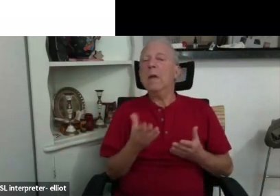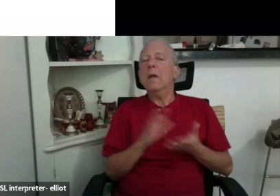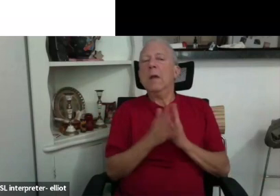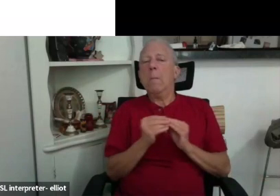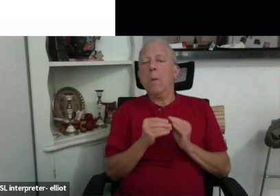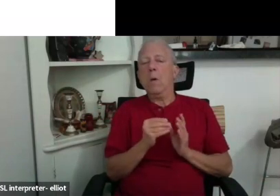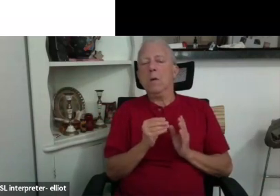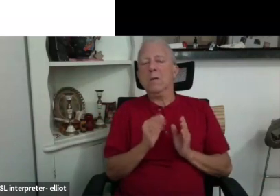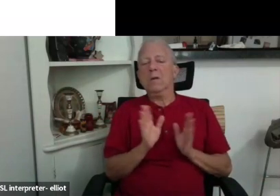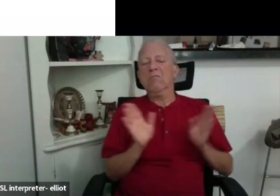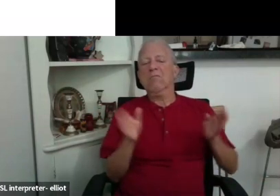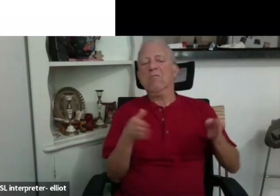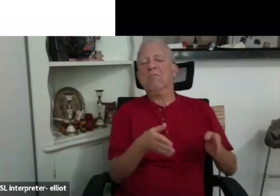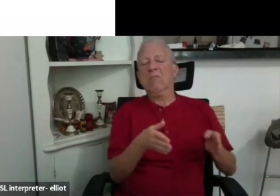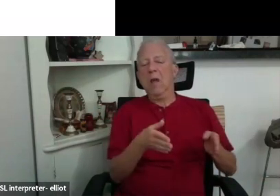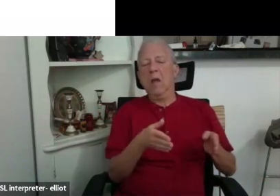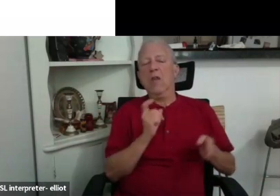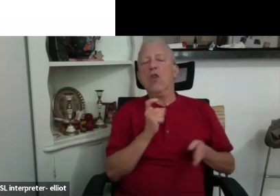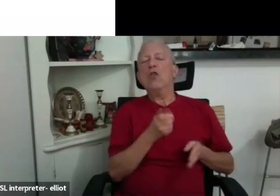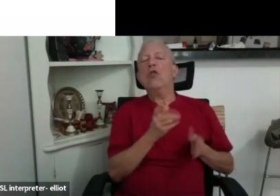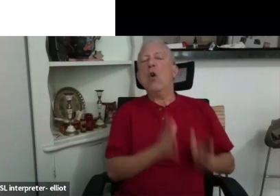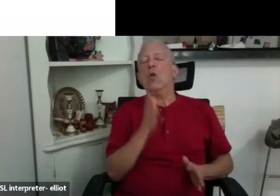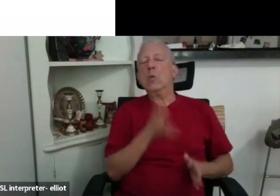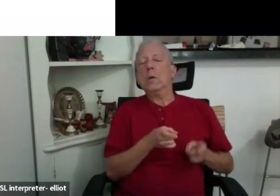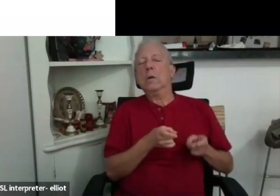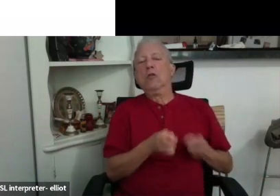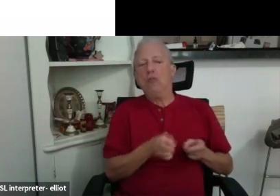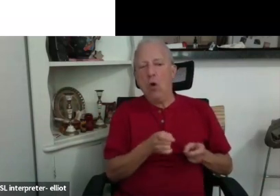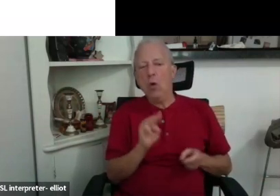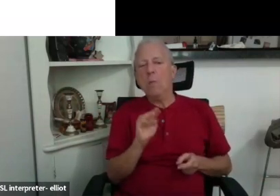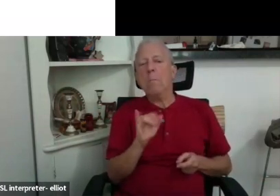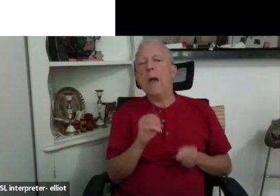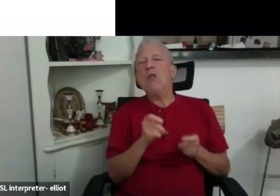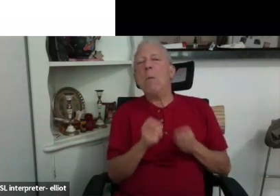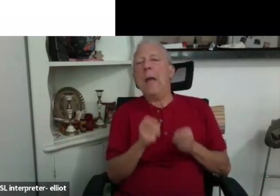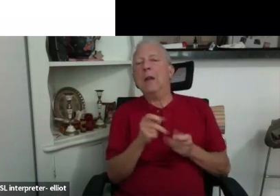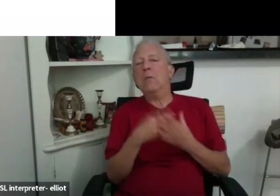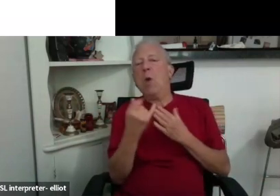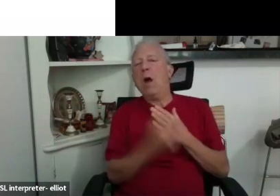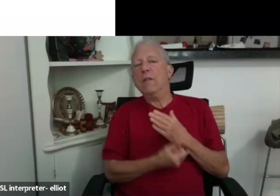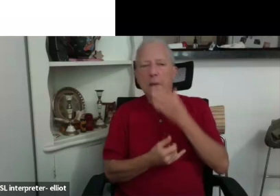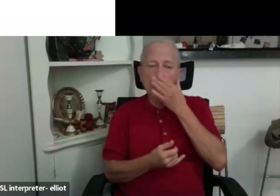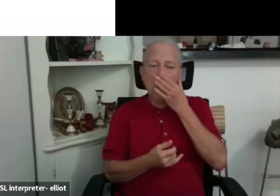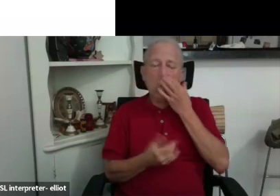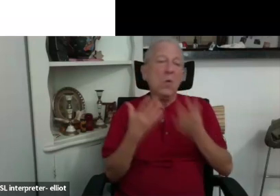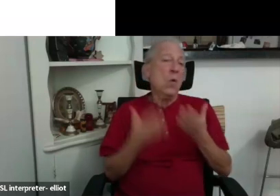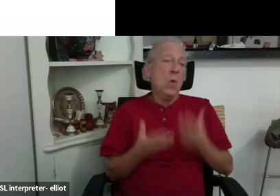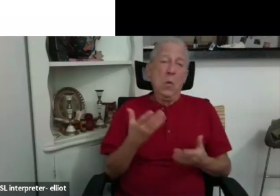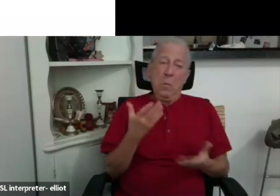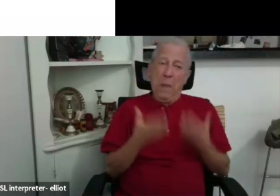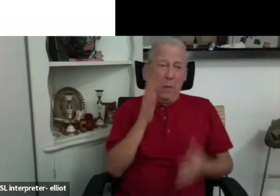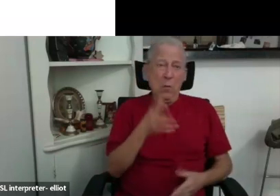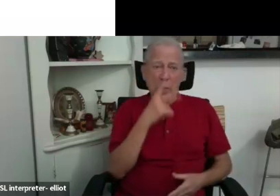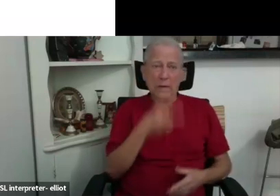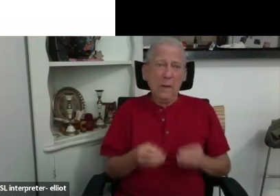that the donor is controlling or micromanaging projects and messaging. We might see stricter